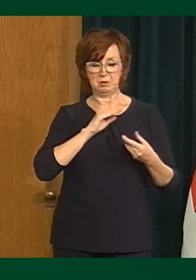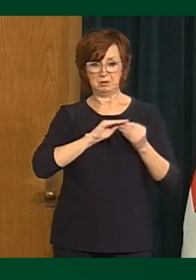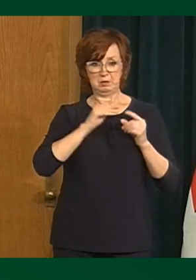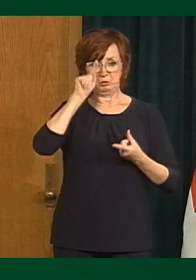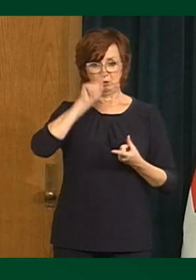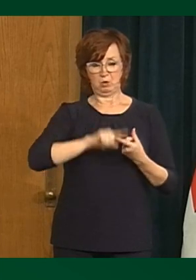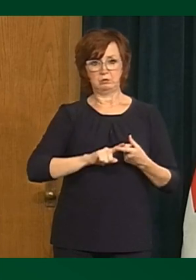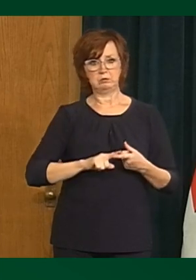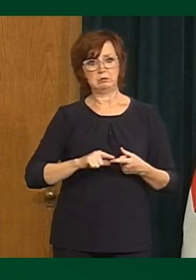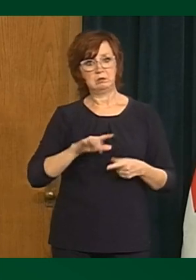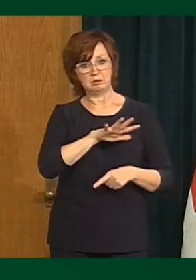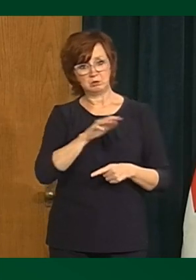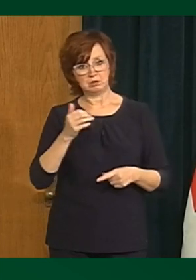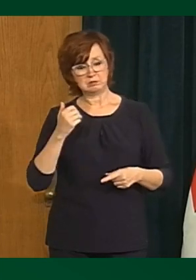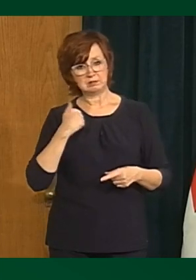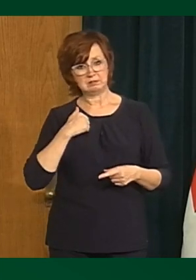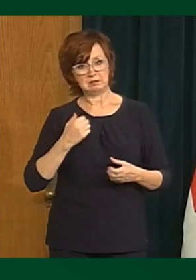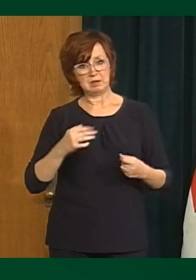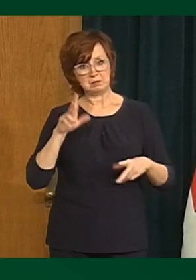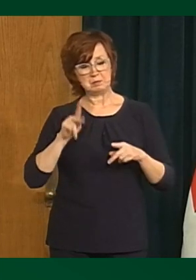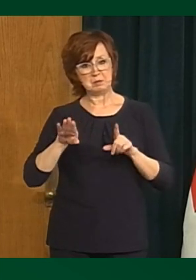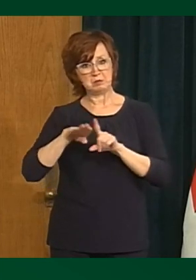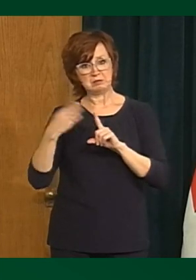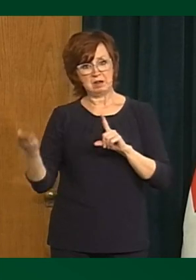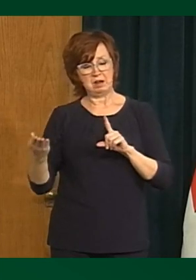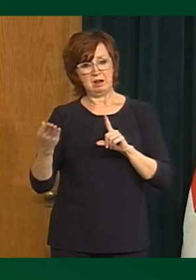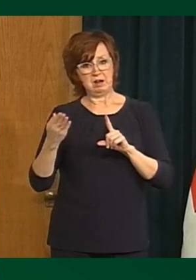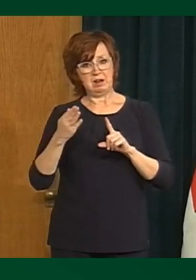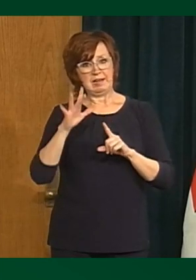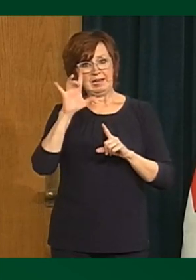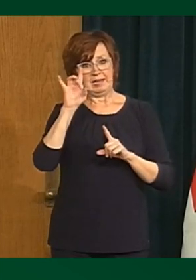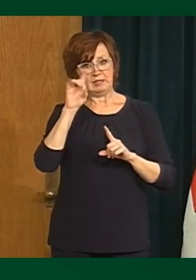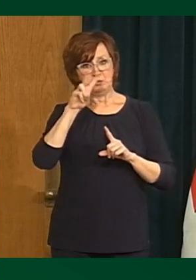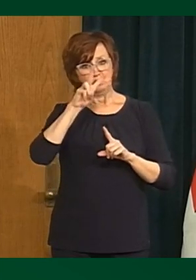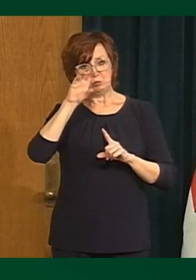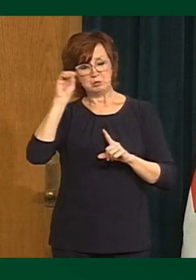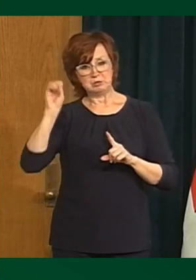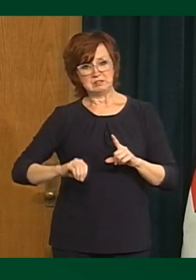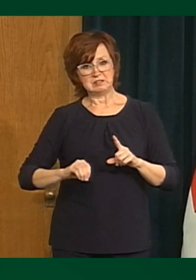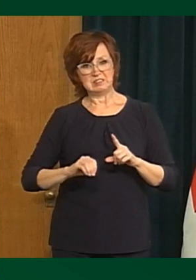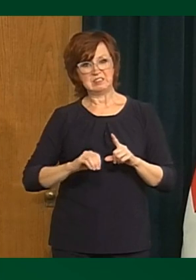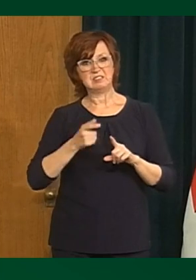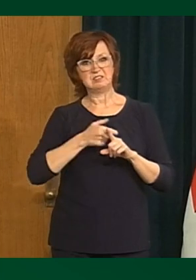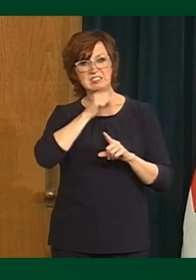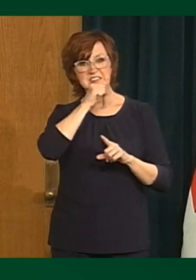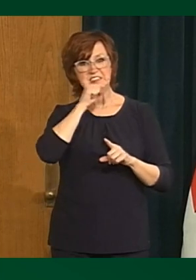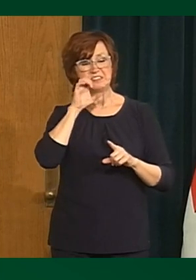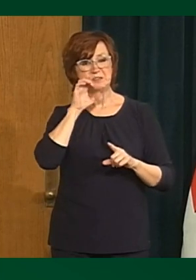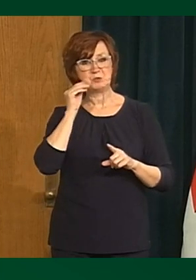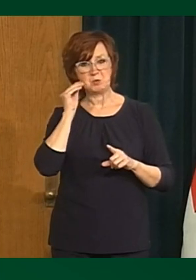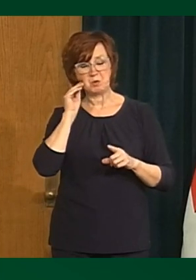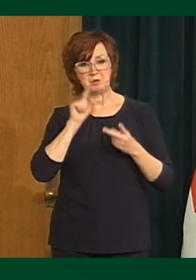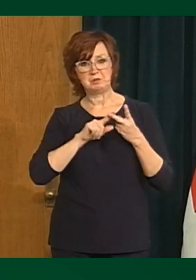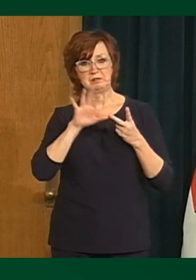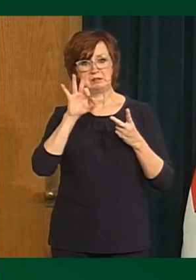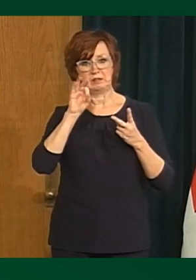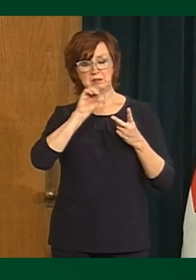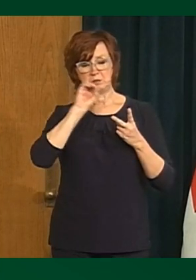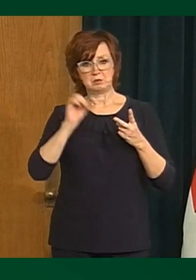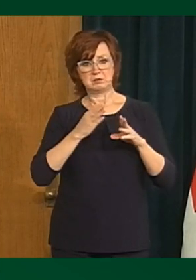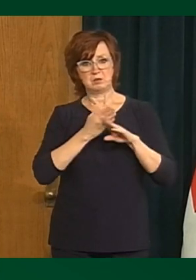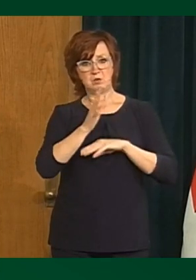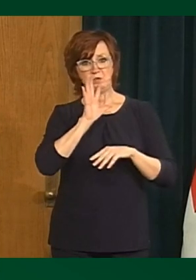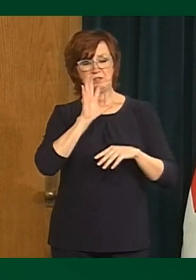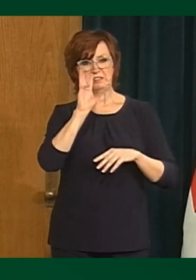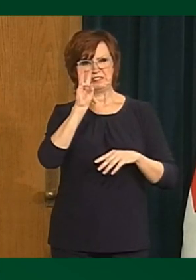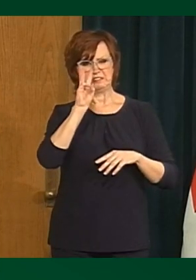have occurred in long-term care homes. 90% of the fatalities are individuals, I believe, over 60 or 65 years of